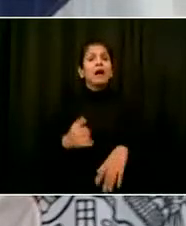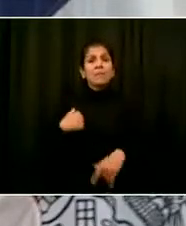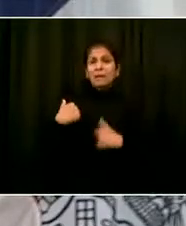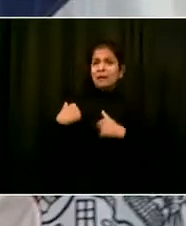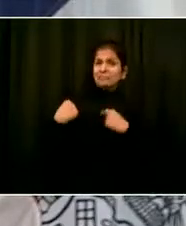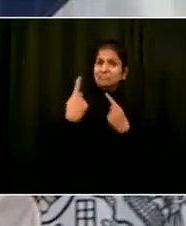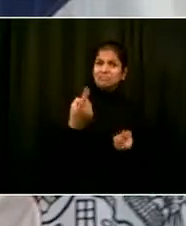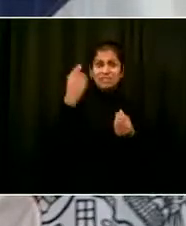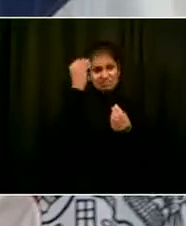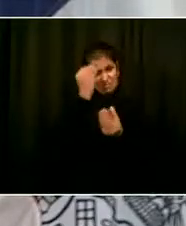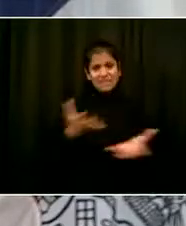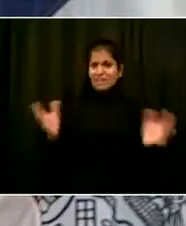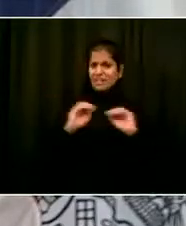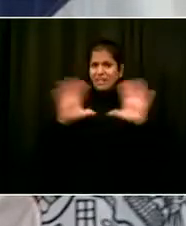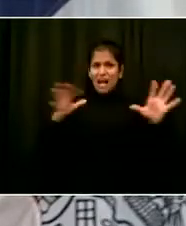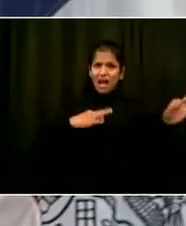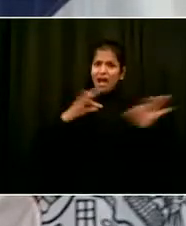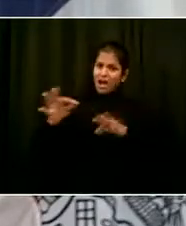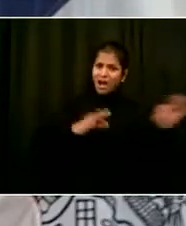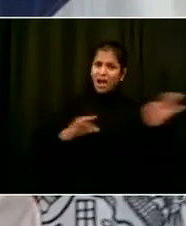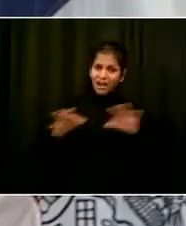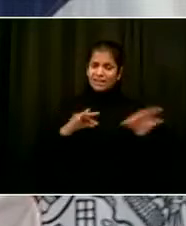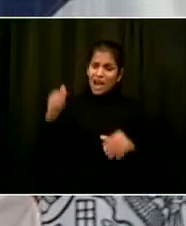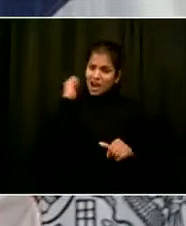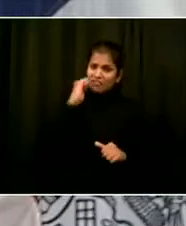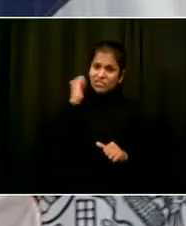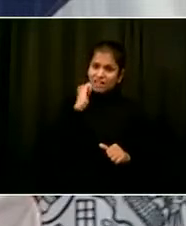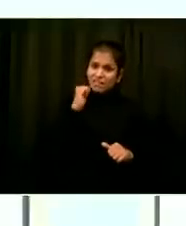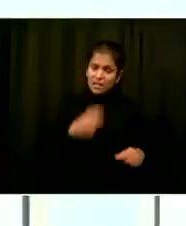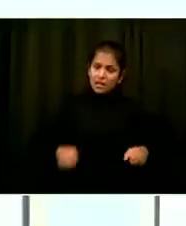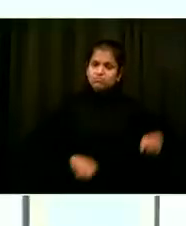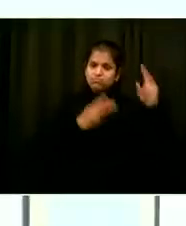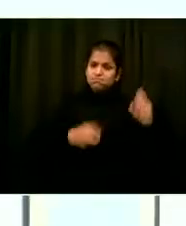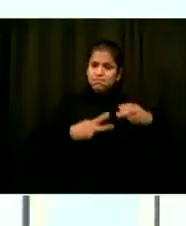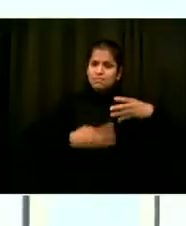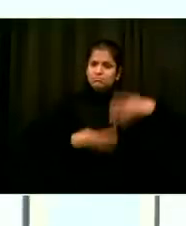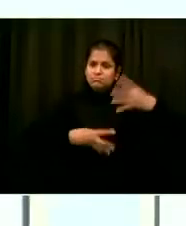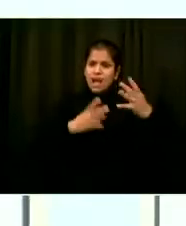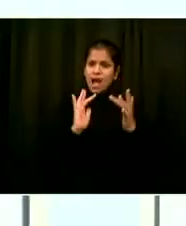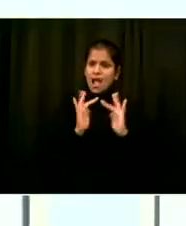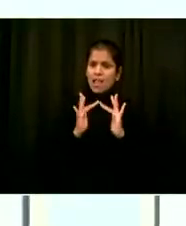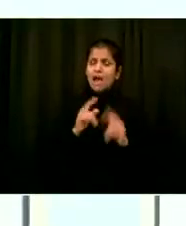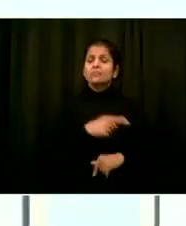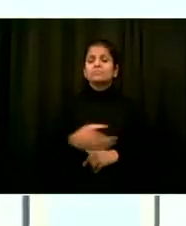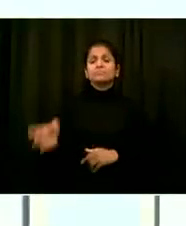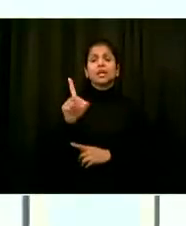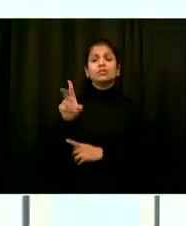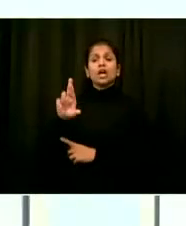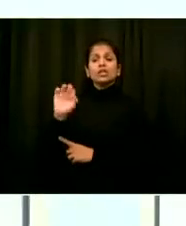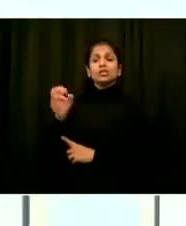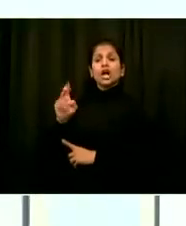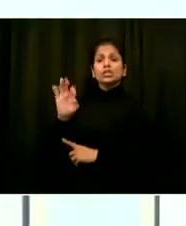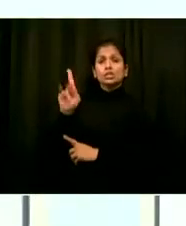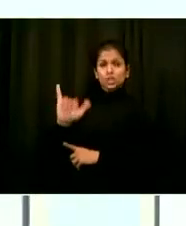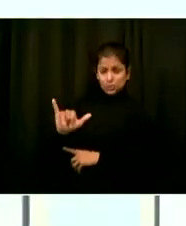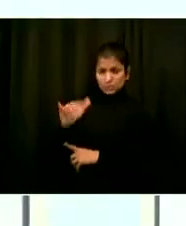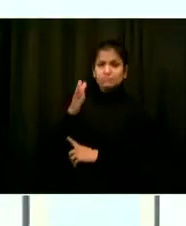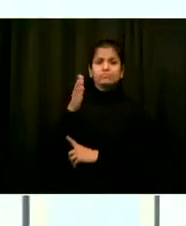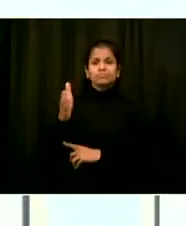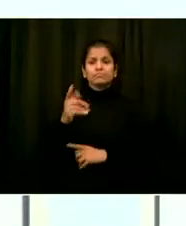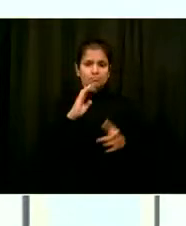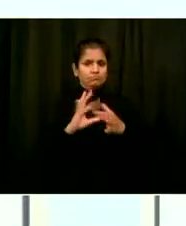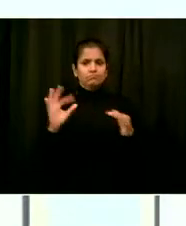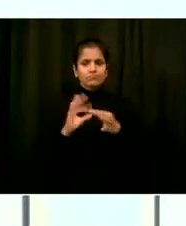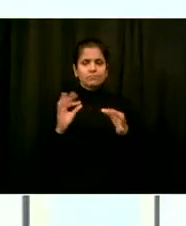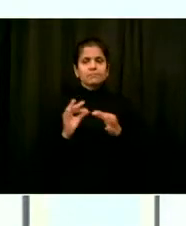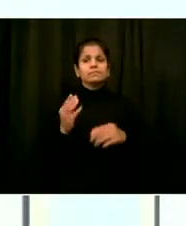them Dr chy you want to speak to that yes sir thank you Mr Mayor um first yes I'll I'll say that